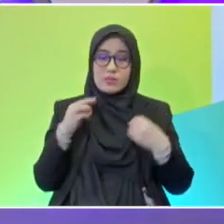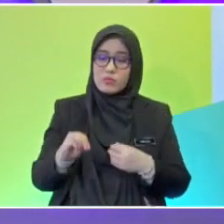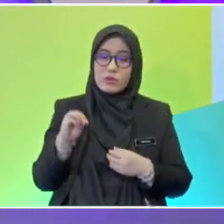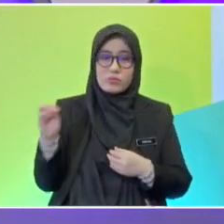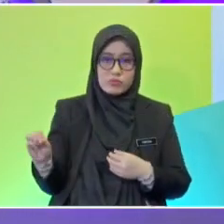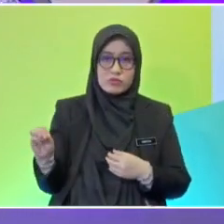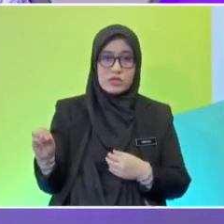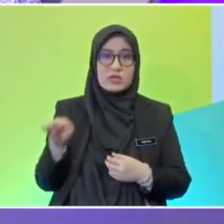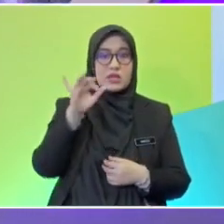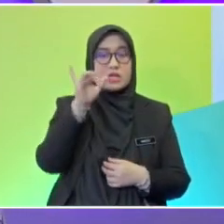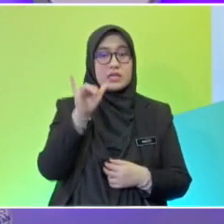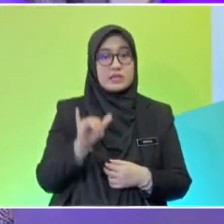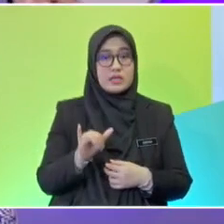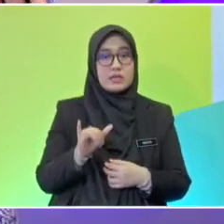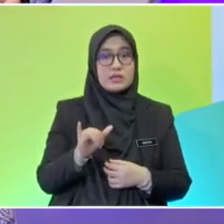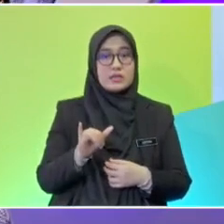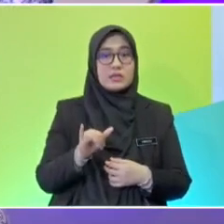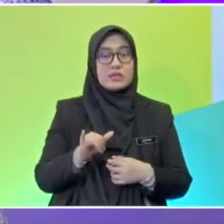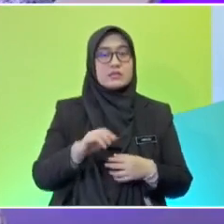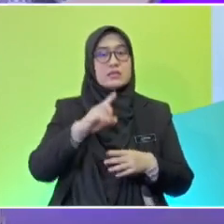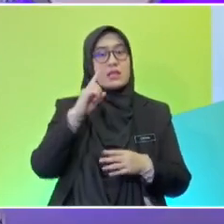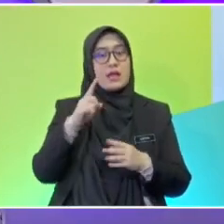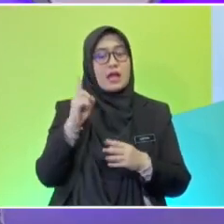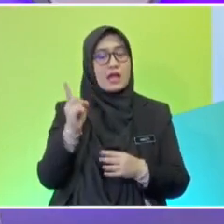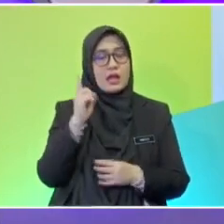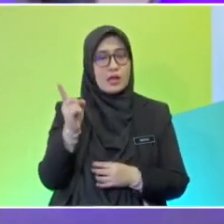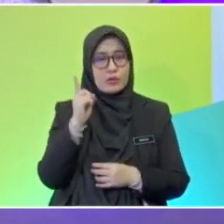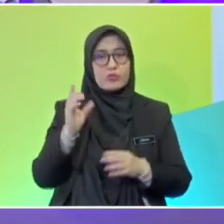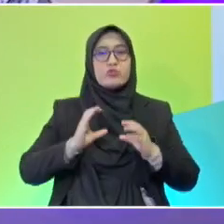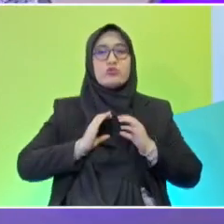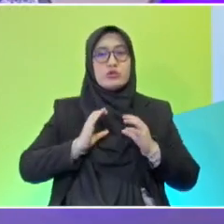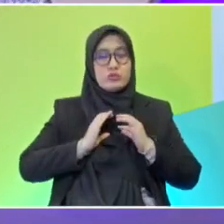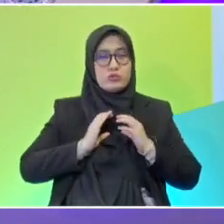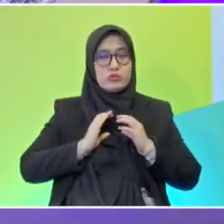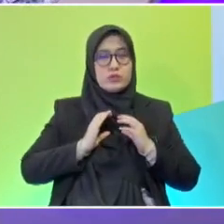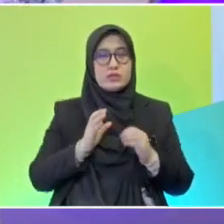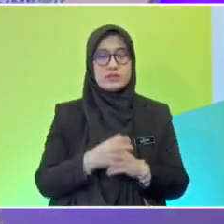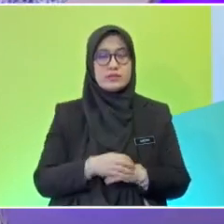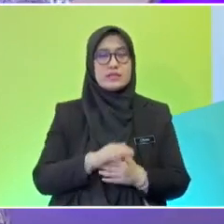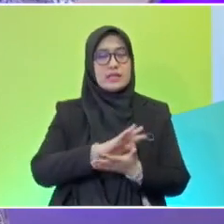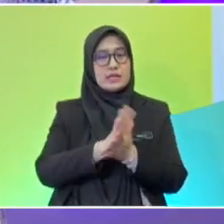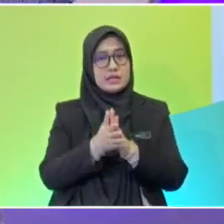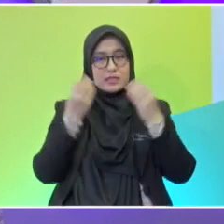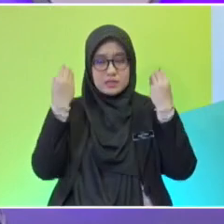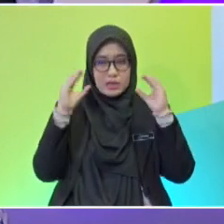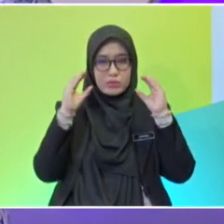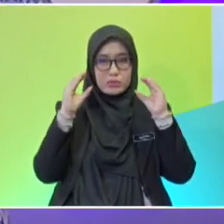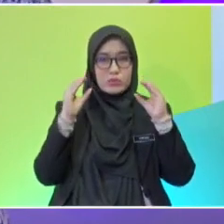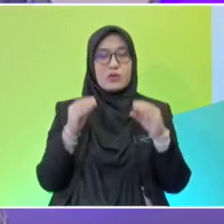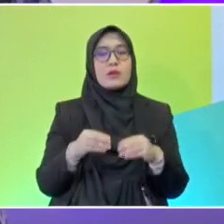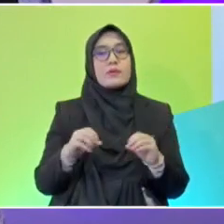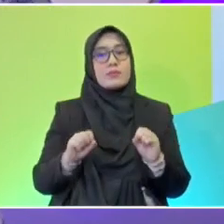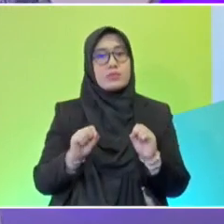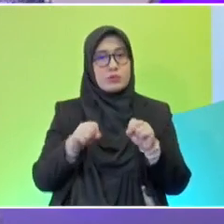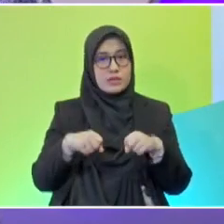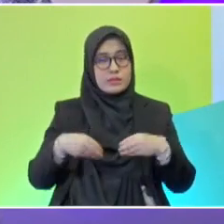back to school, or there are many methods now. We could also provide tasks online. We could also provide modules. But